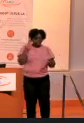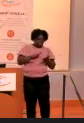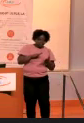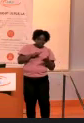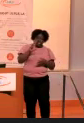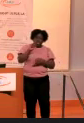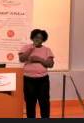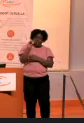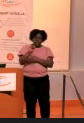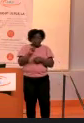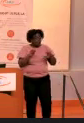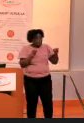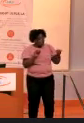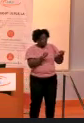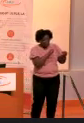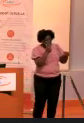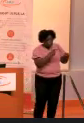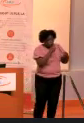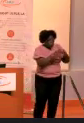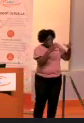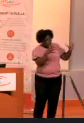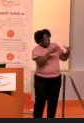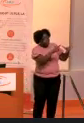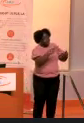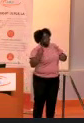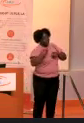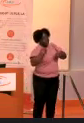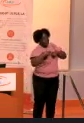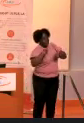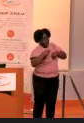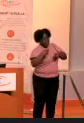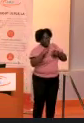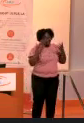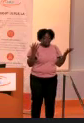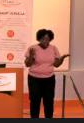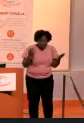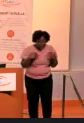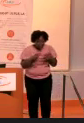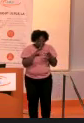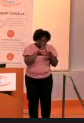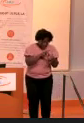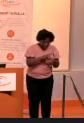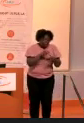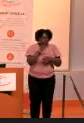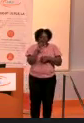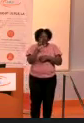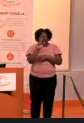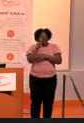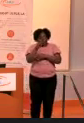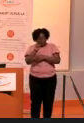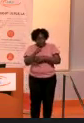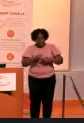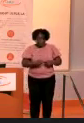also higher in the Hispanic population. So Hispanic ethnicity has been associated with, in about